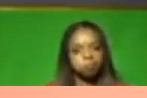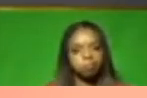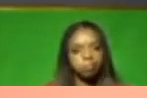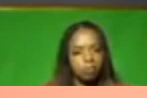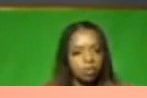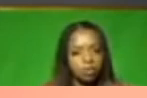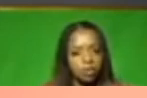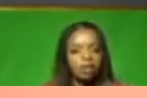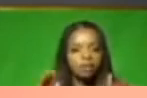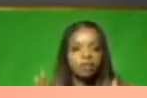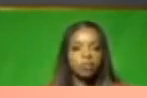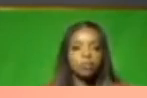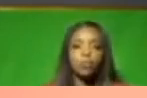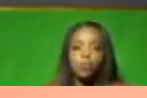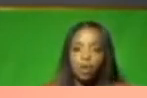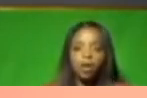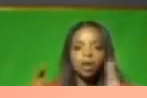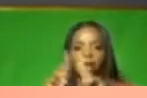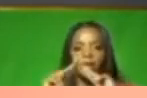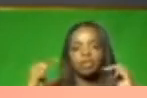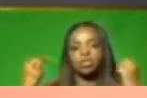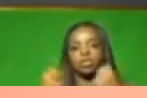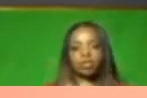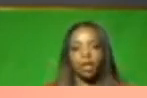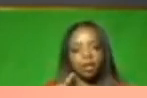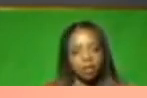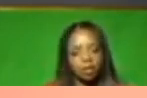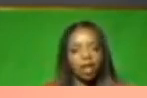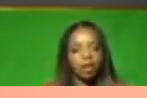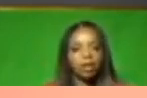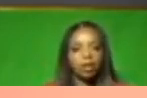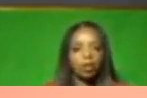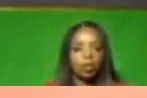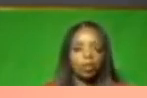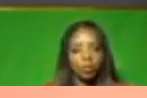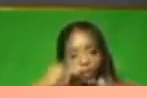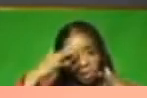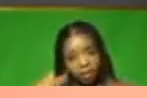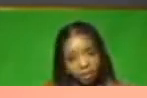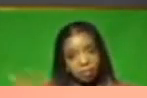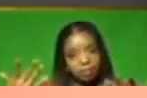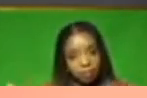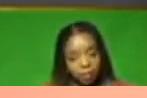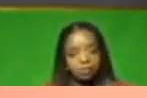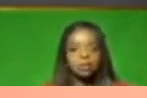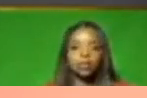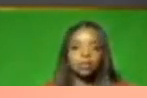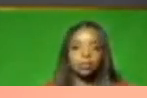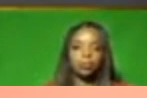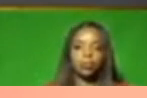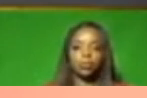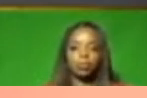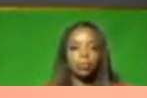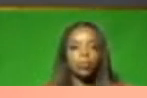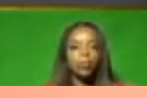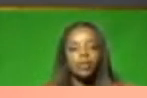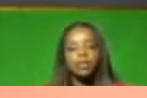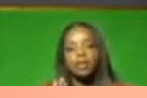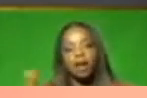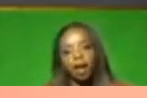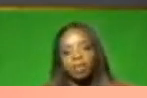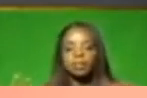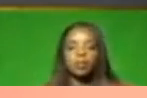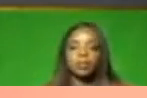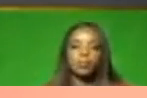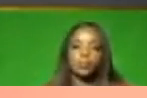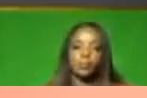national dialogue that we have committed to convening, together with other key role players in our